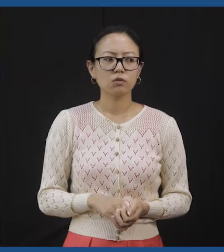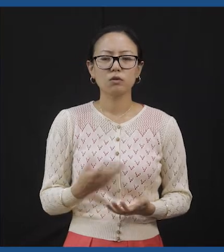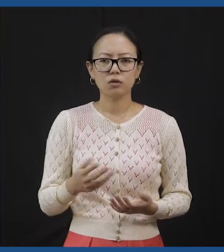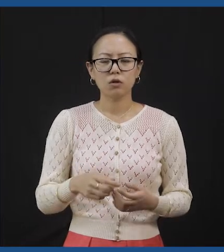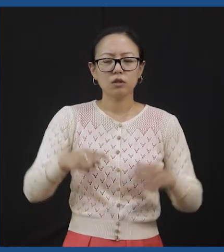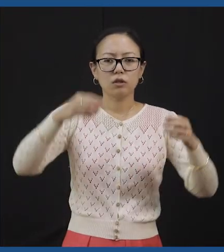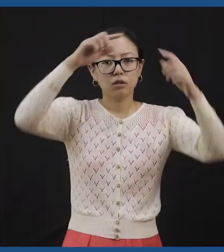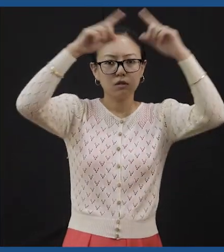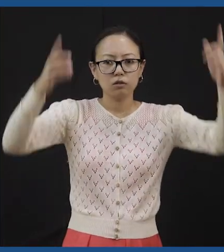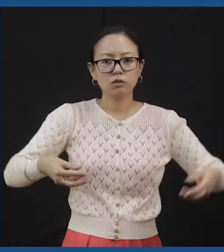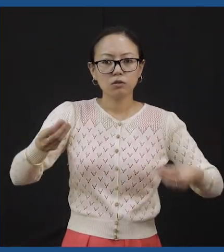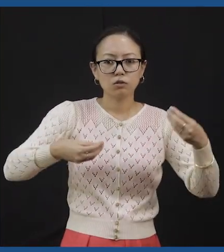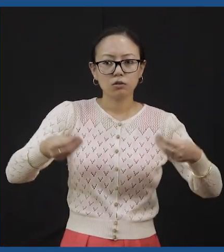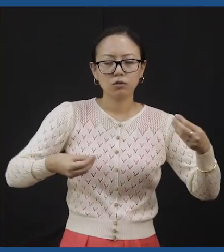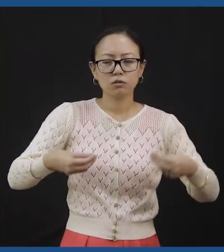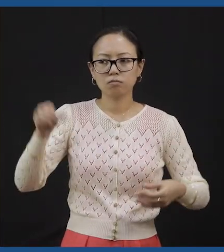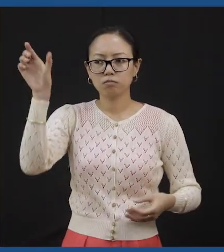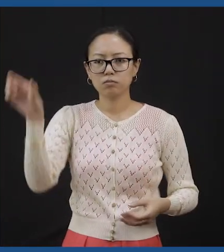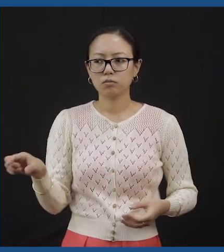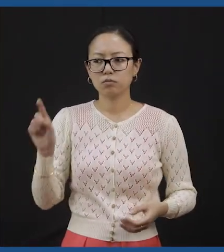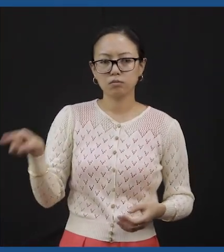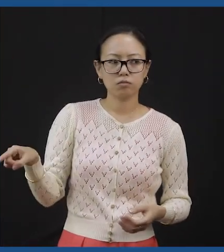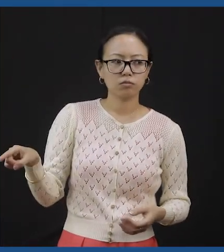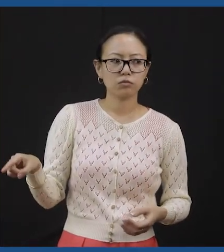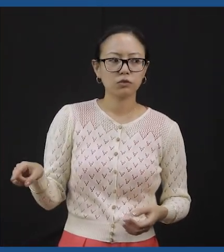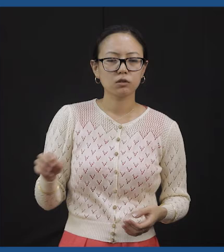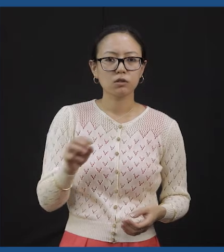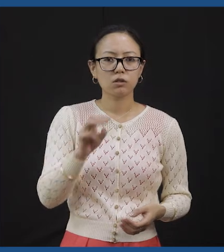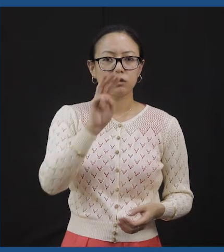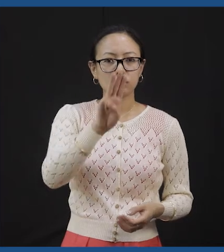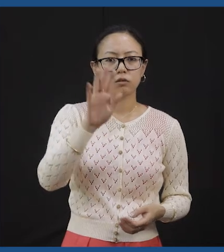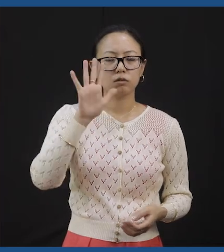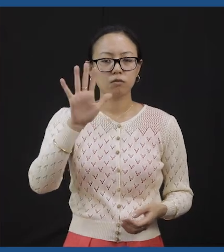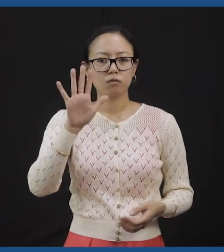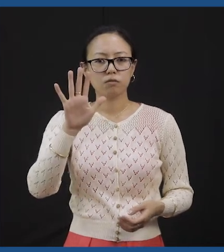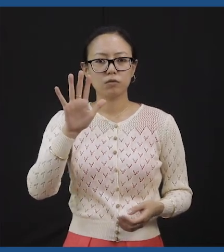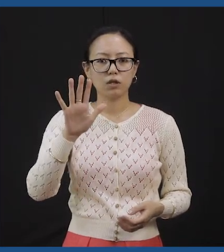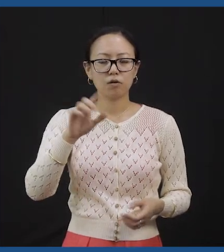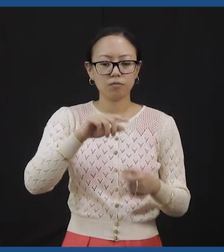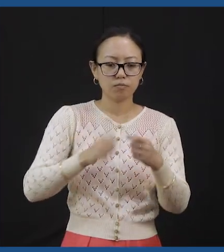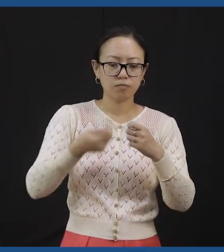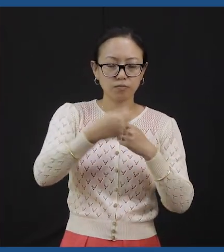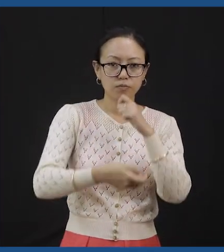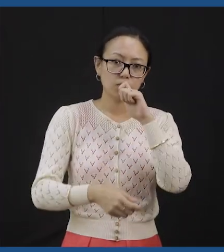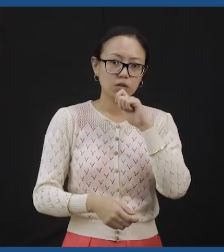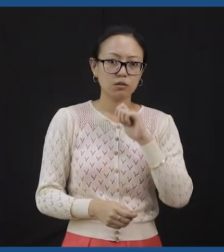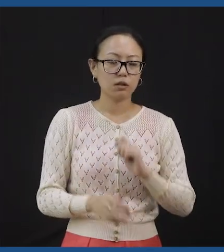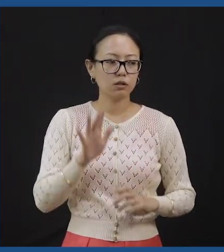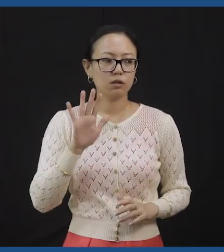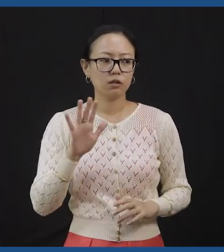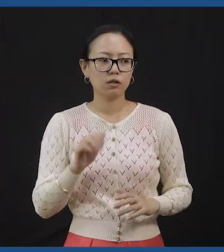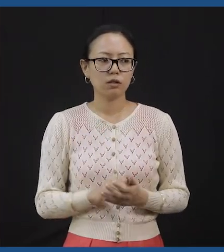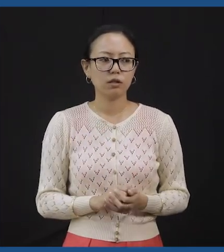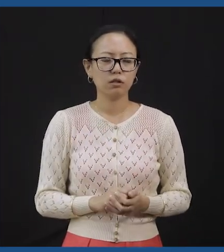the evening, you have only 6 bananas. So the question here is asking us, how many did he